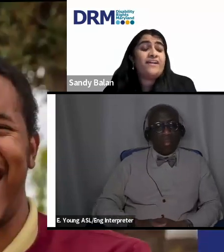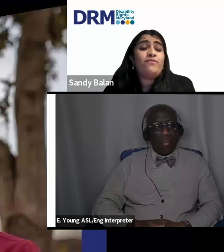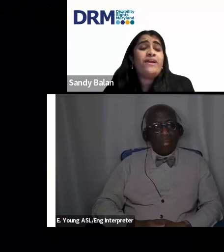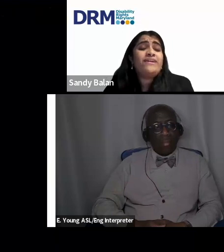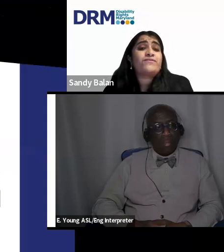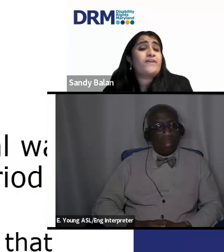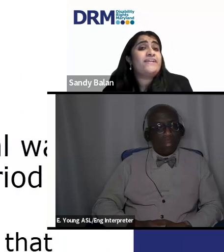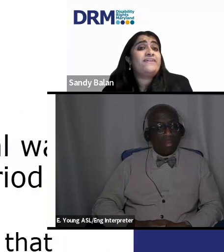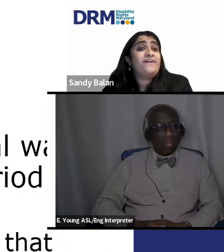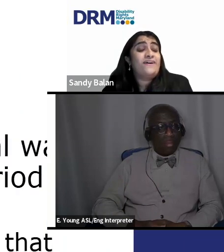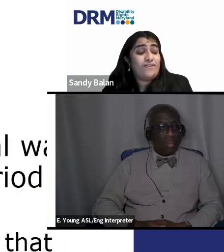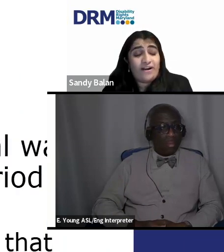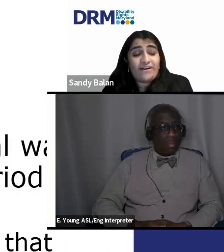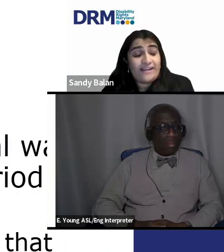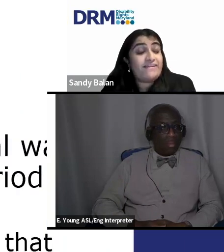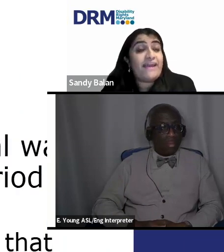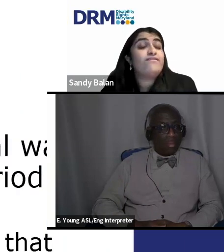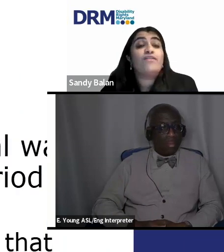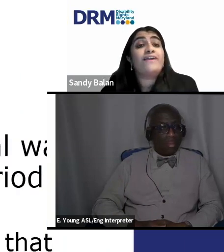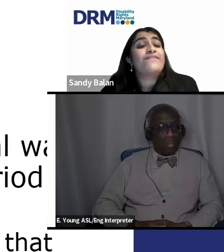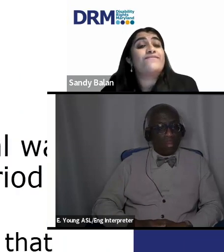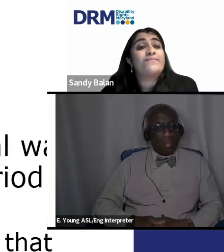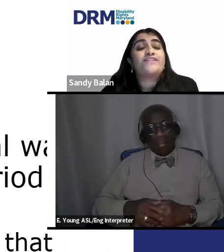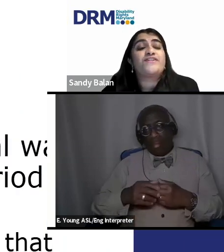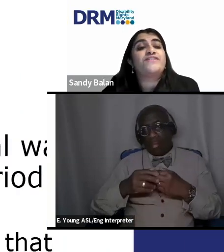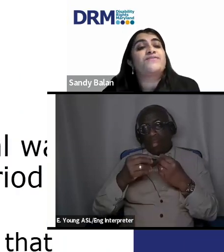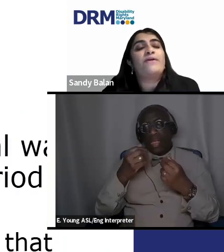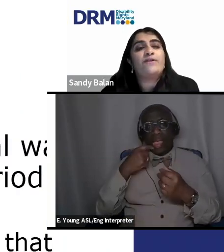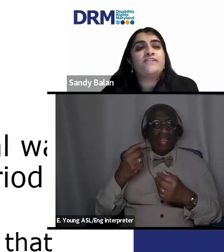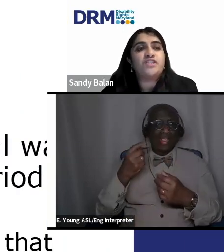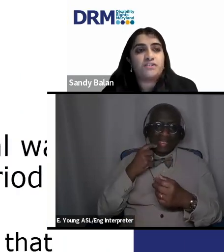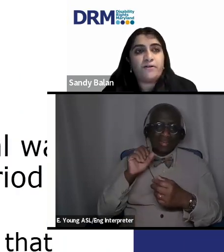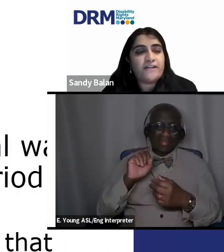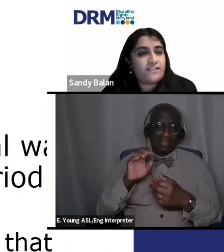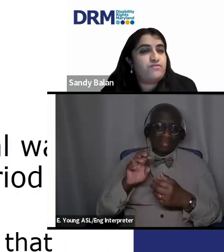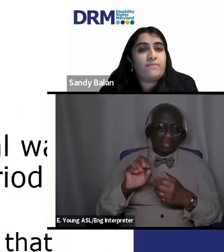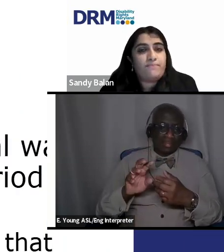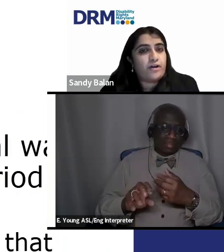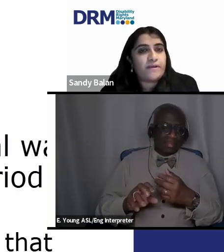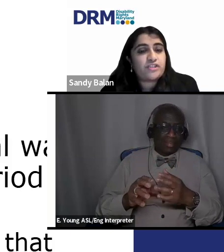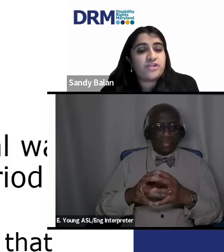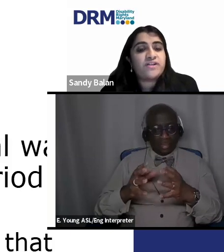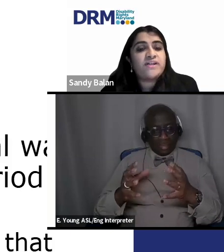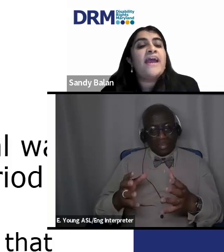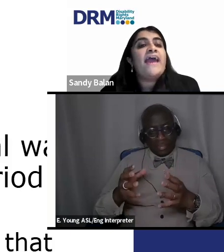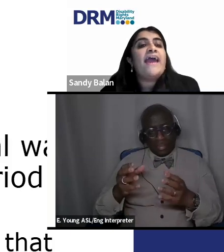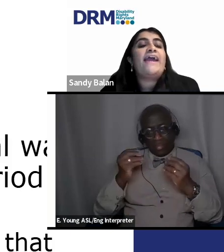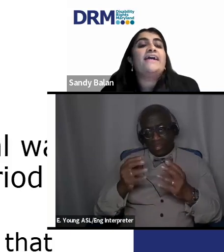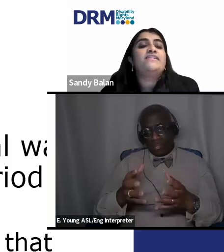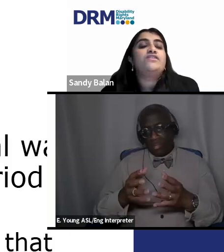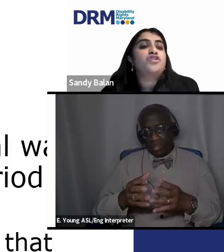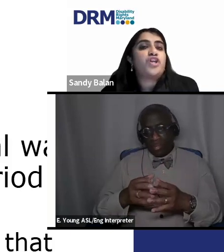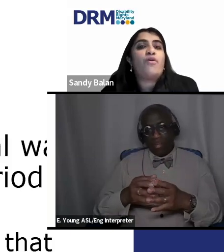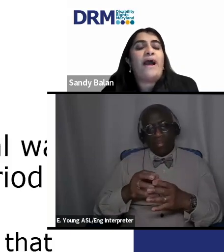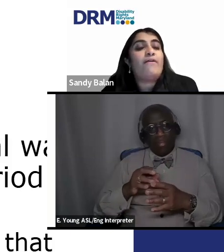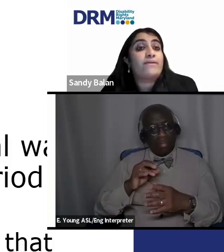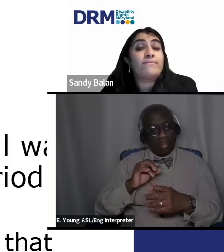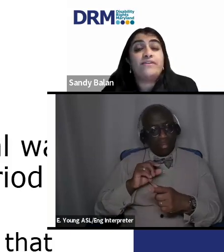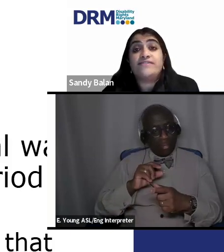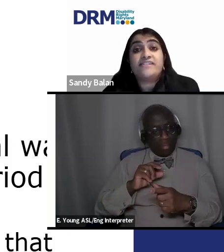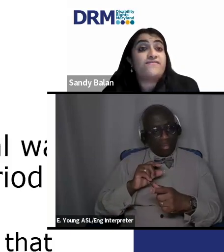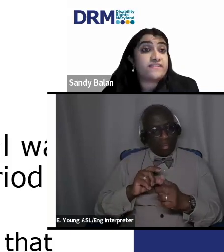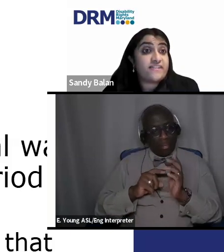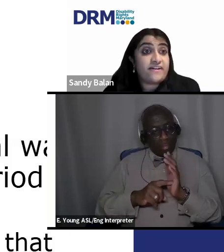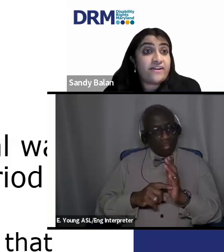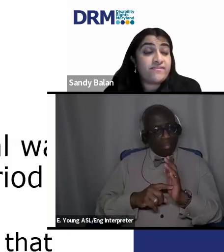So again, I know I gave a lot of information, so I wanted to just put it into the bigger picture and show how